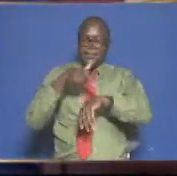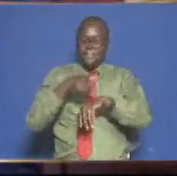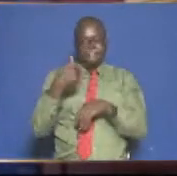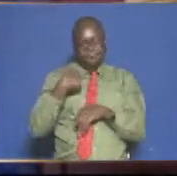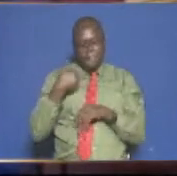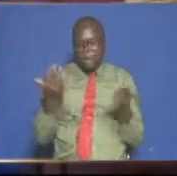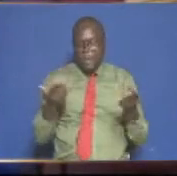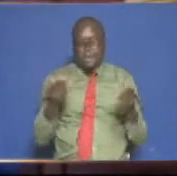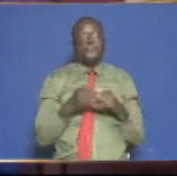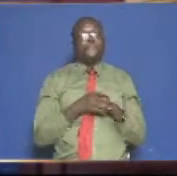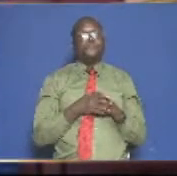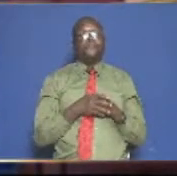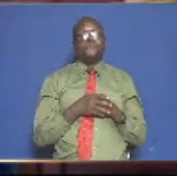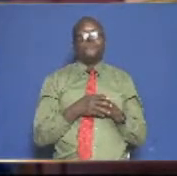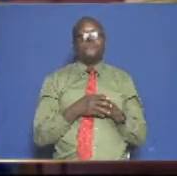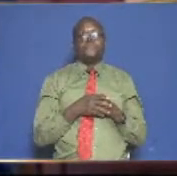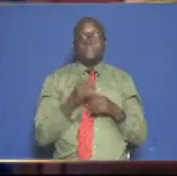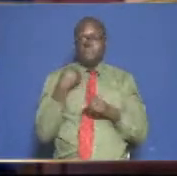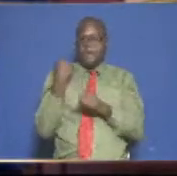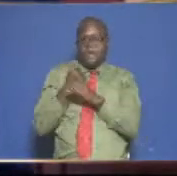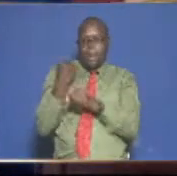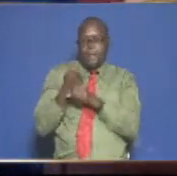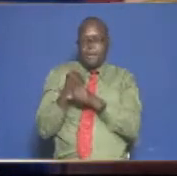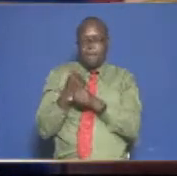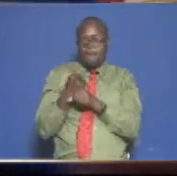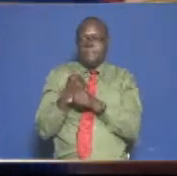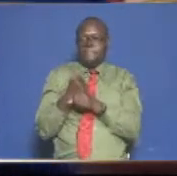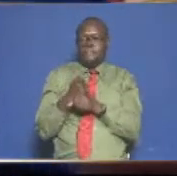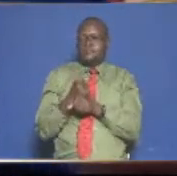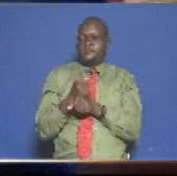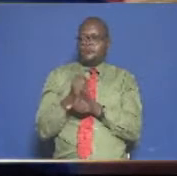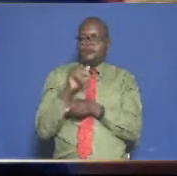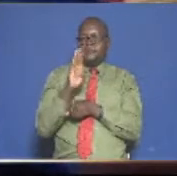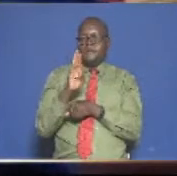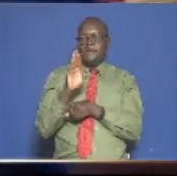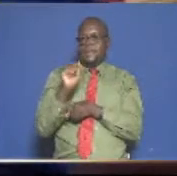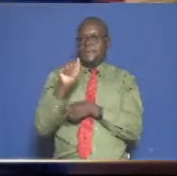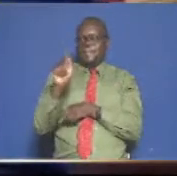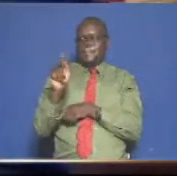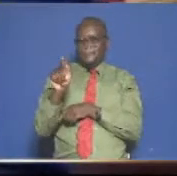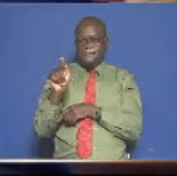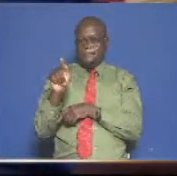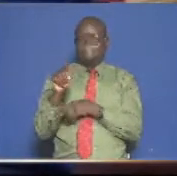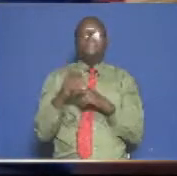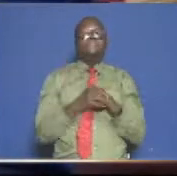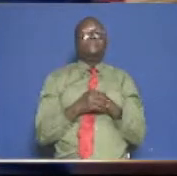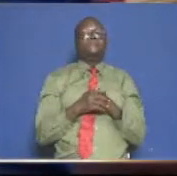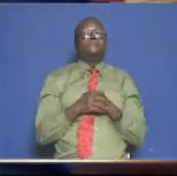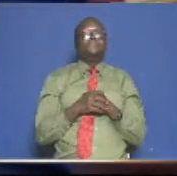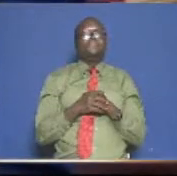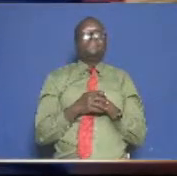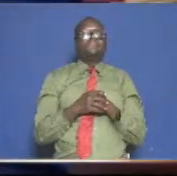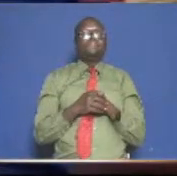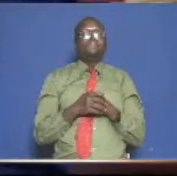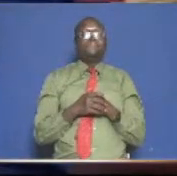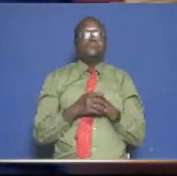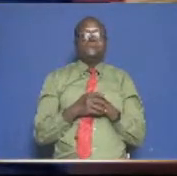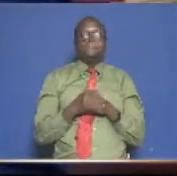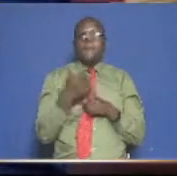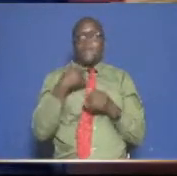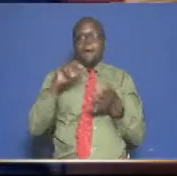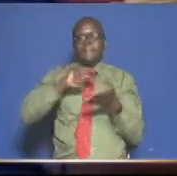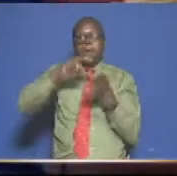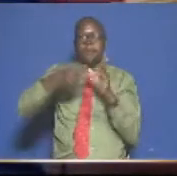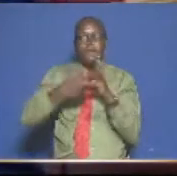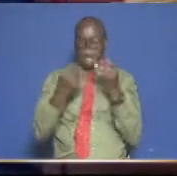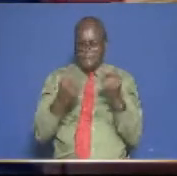was working for British American Tobacco, and there was a project I was